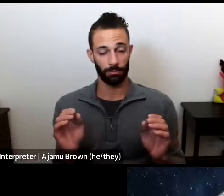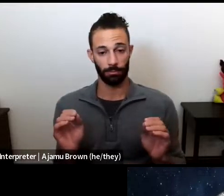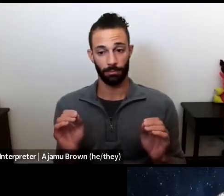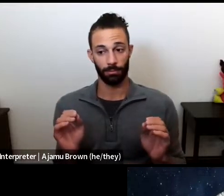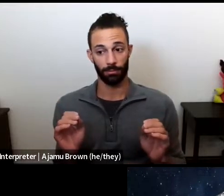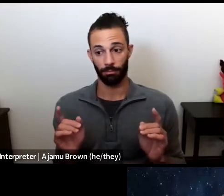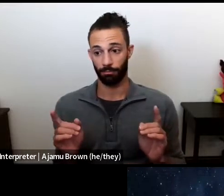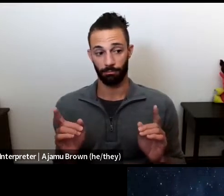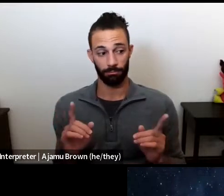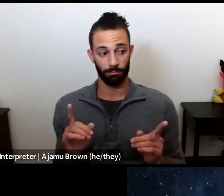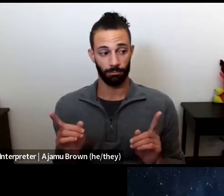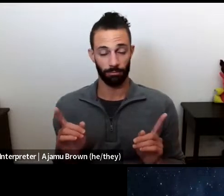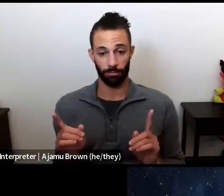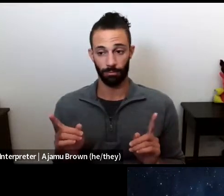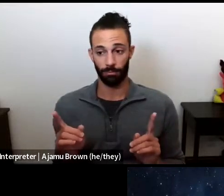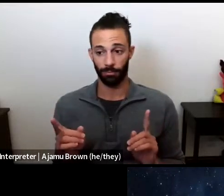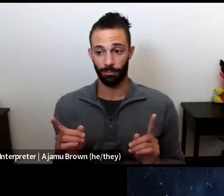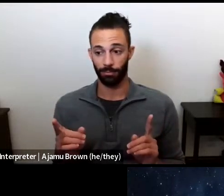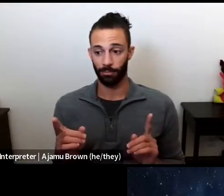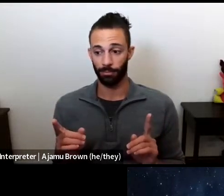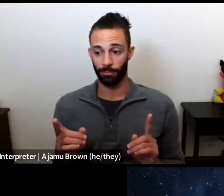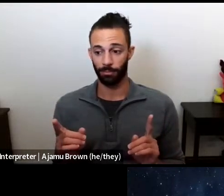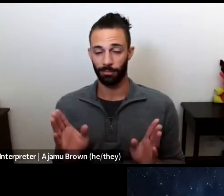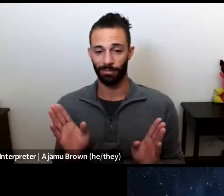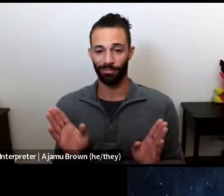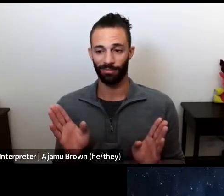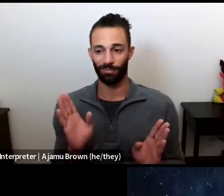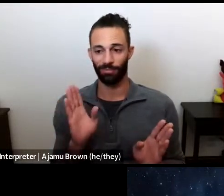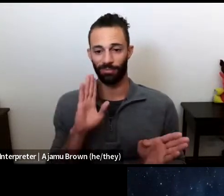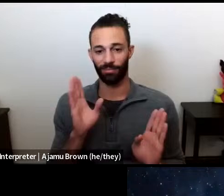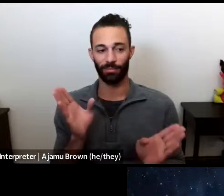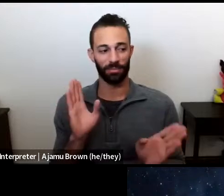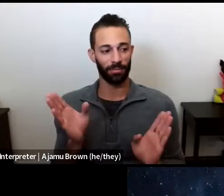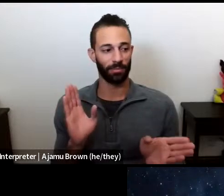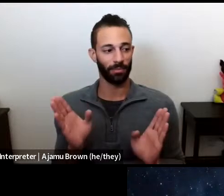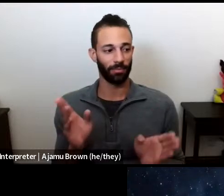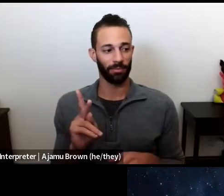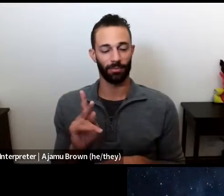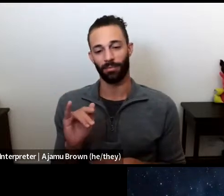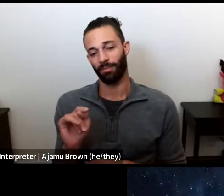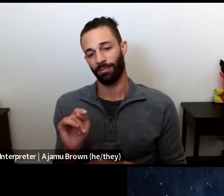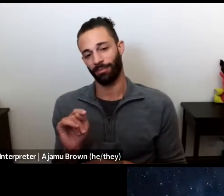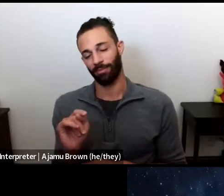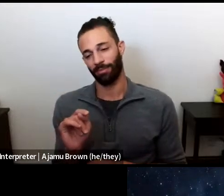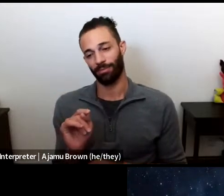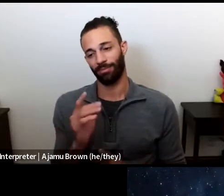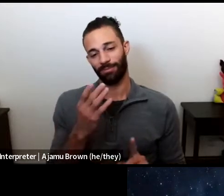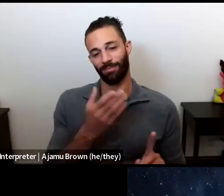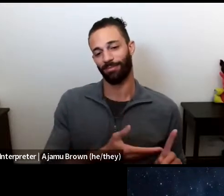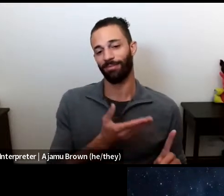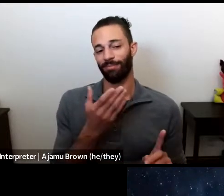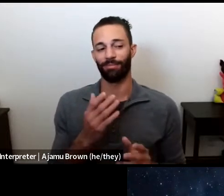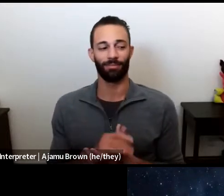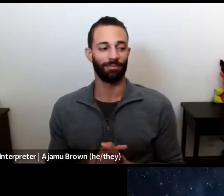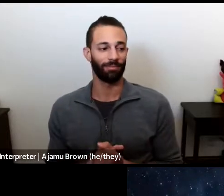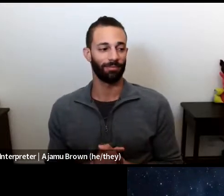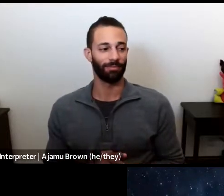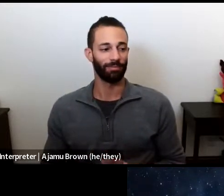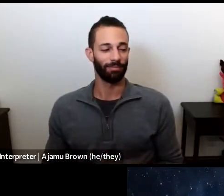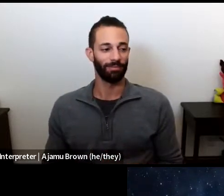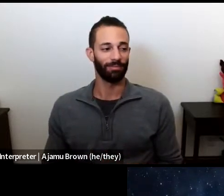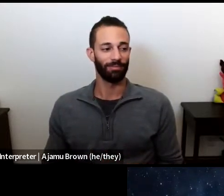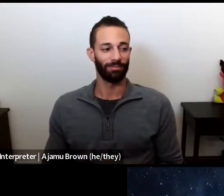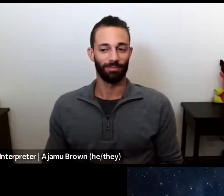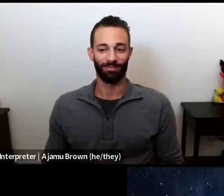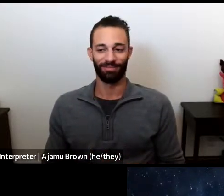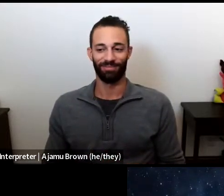Anyone? Oh, hello, Kit. It's you. Let's see.